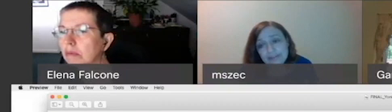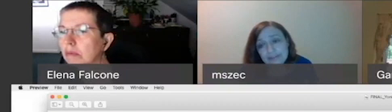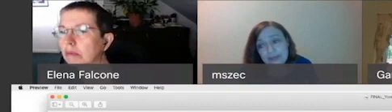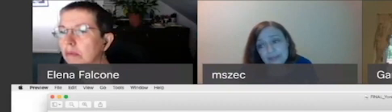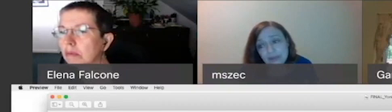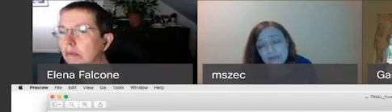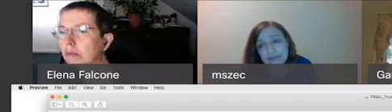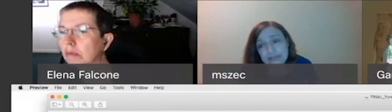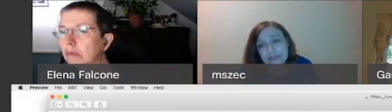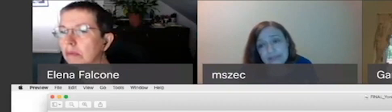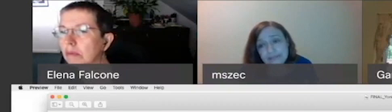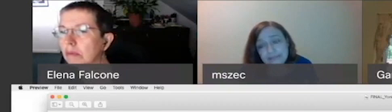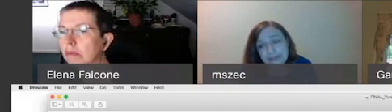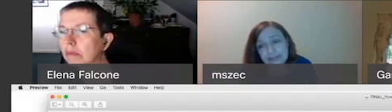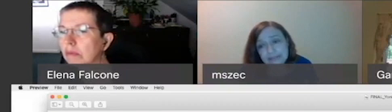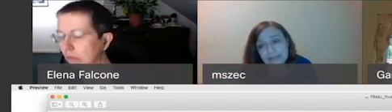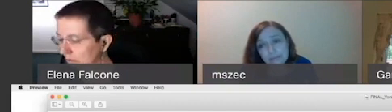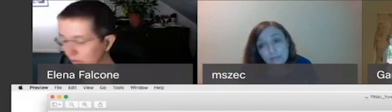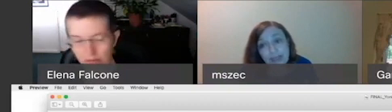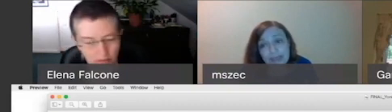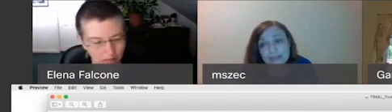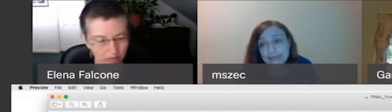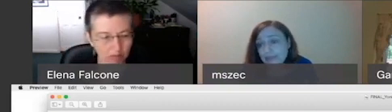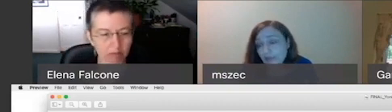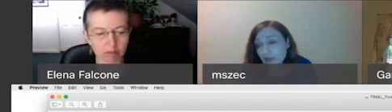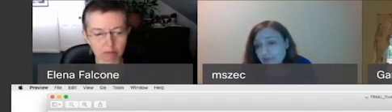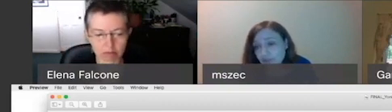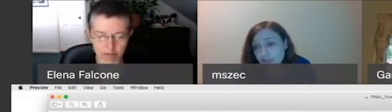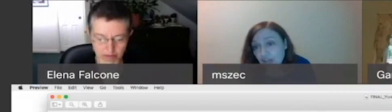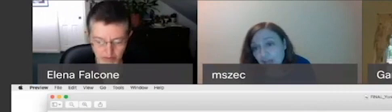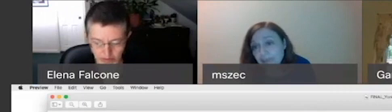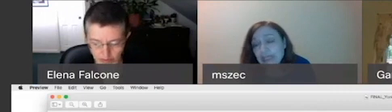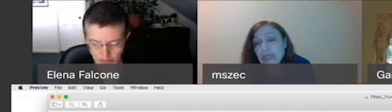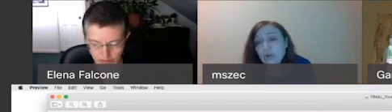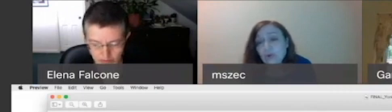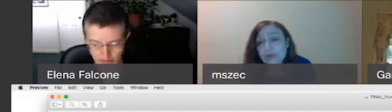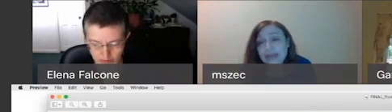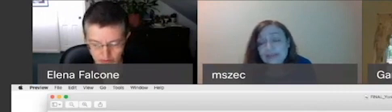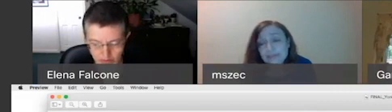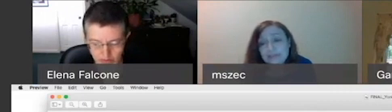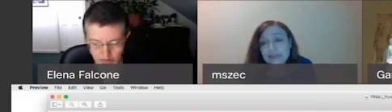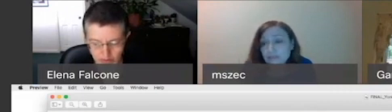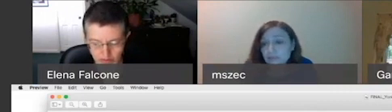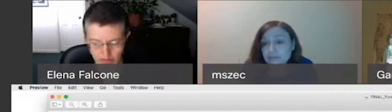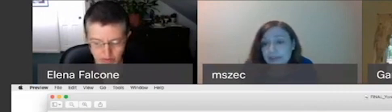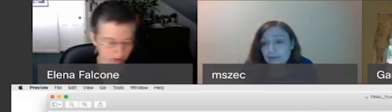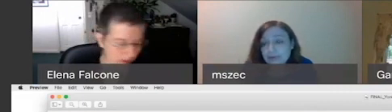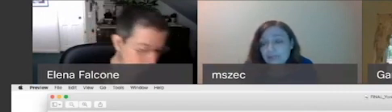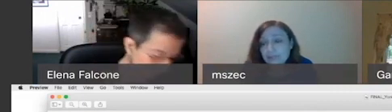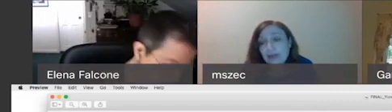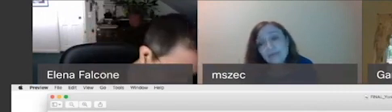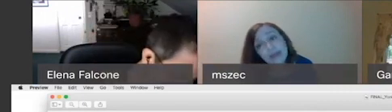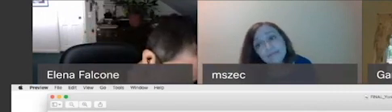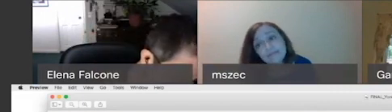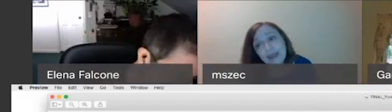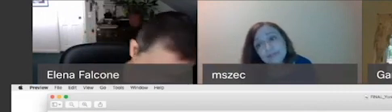were affected by the COVID-19 in some way, that they lost their job or that they themselves were sick or in